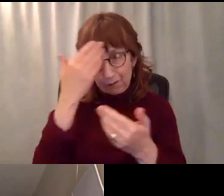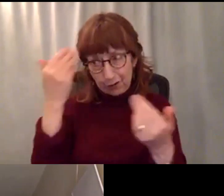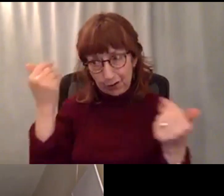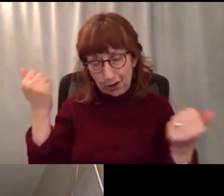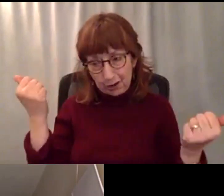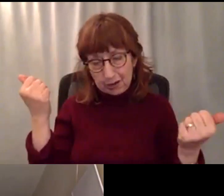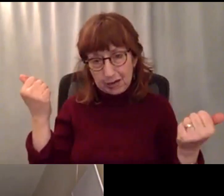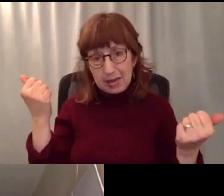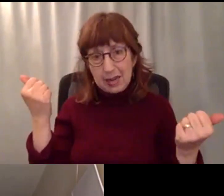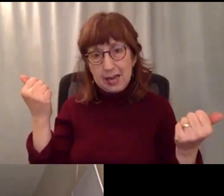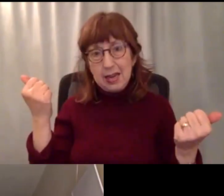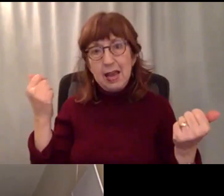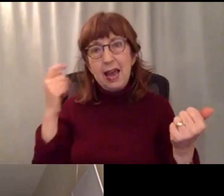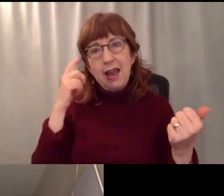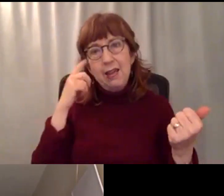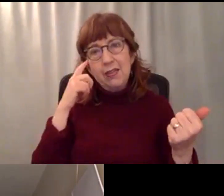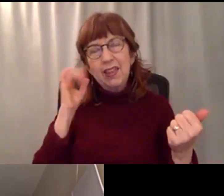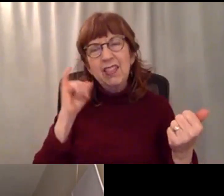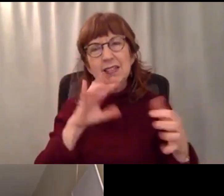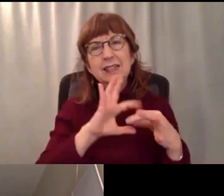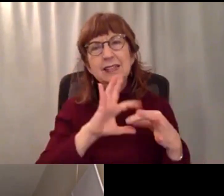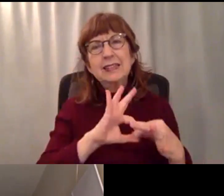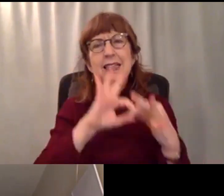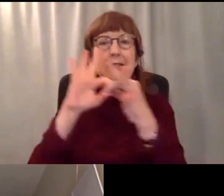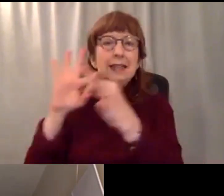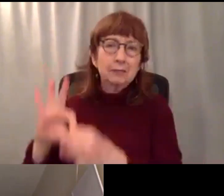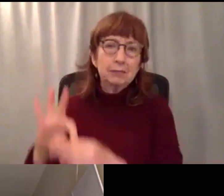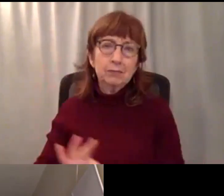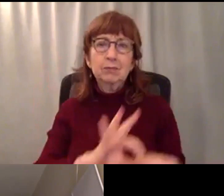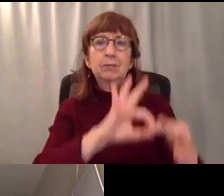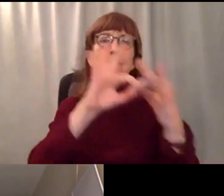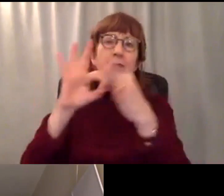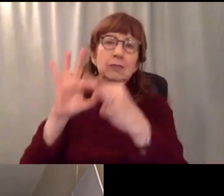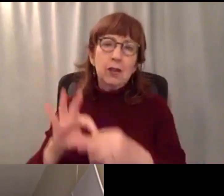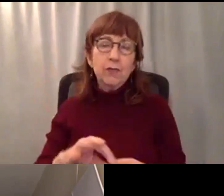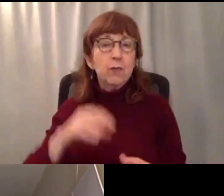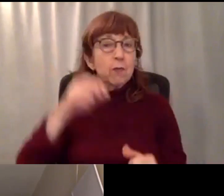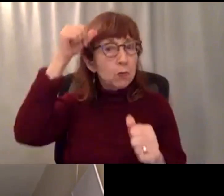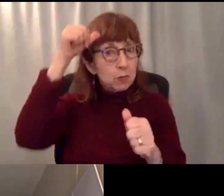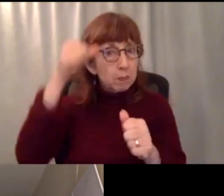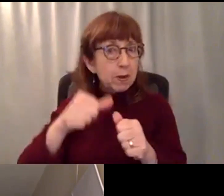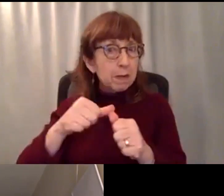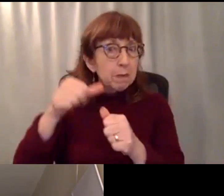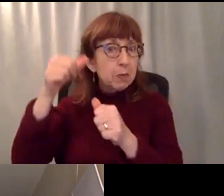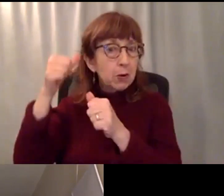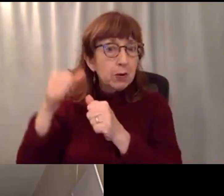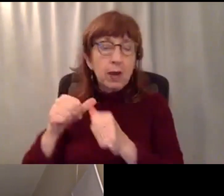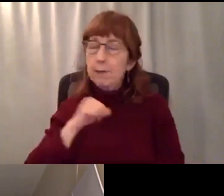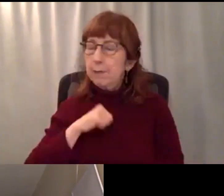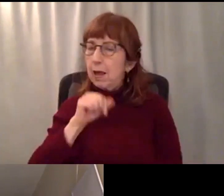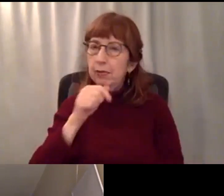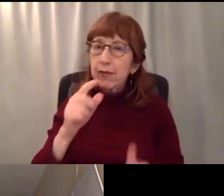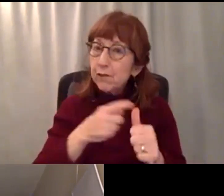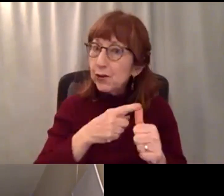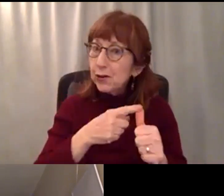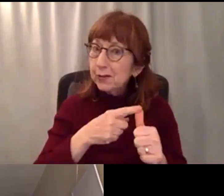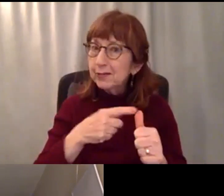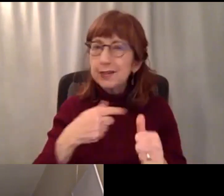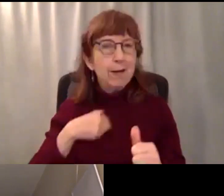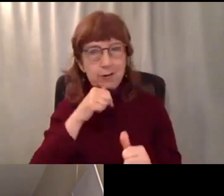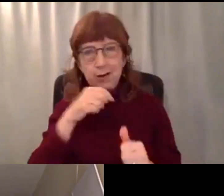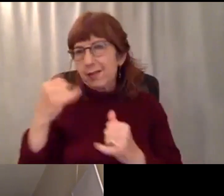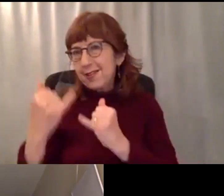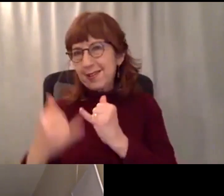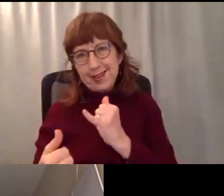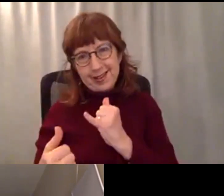unearthing it, it's part of that cycle of remembering. And I'm not the first, and I'm not the last.